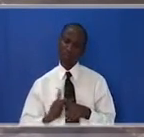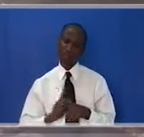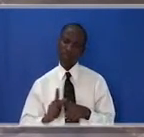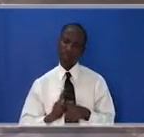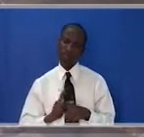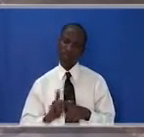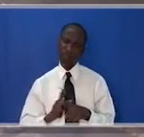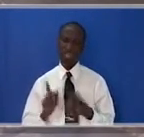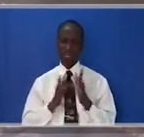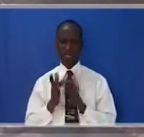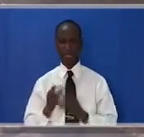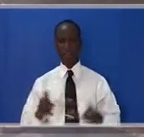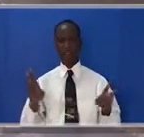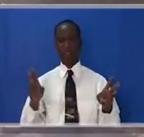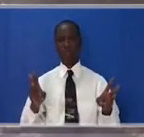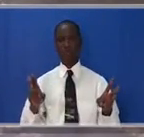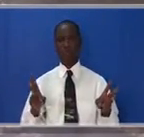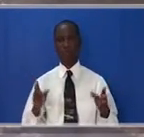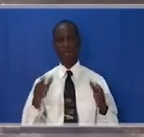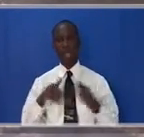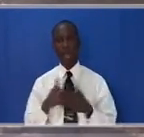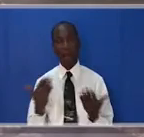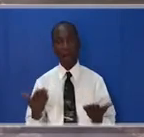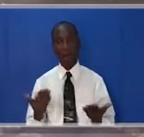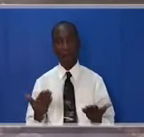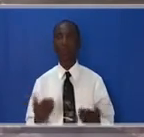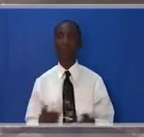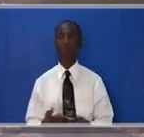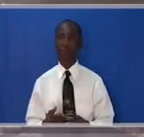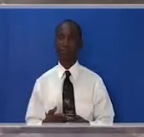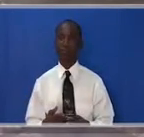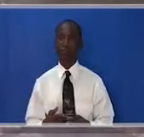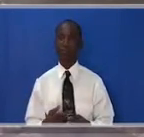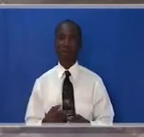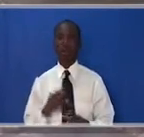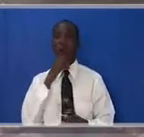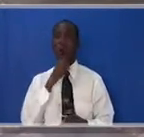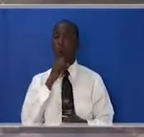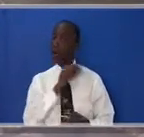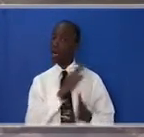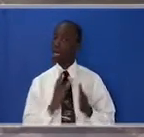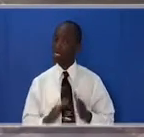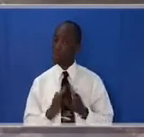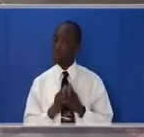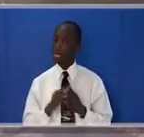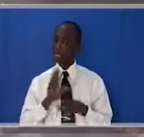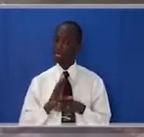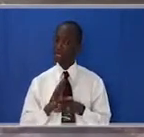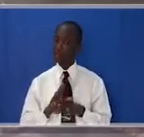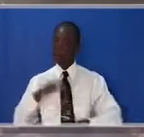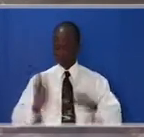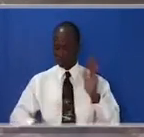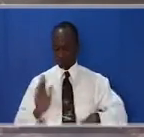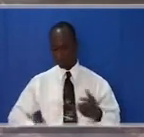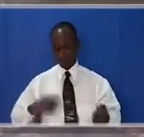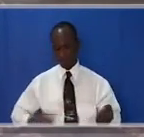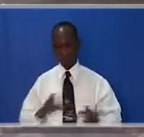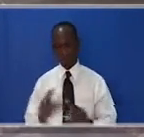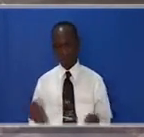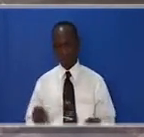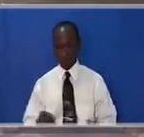hia na ye be sum Yakobon a ye de ano fafa na todwom eyi Yakobon aye nse mbonka ho